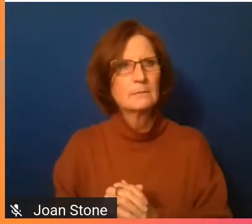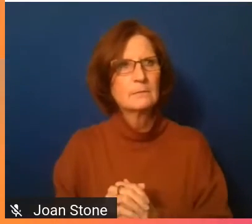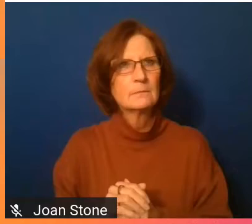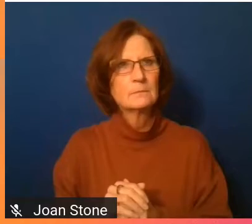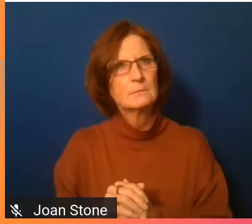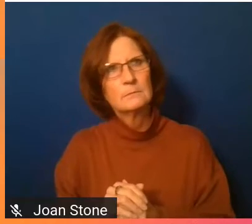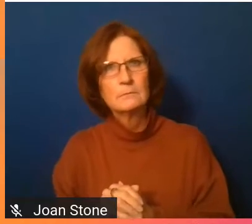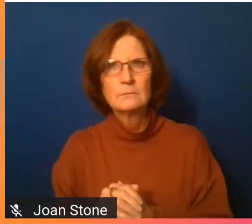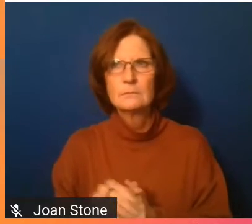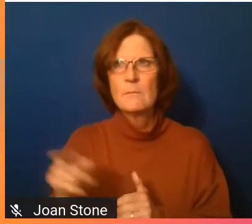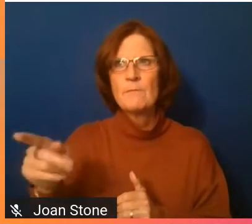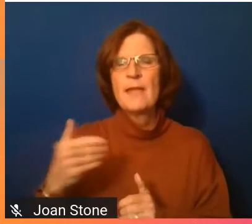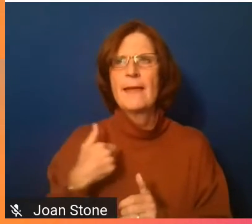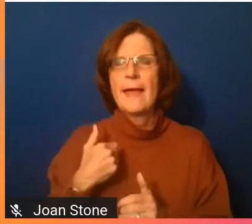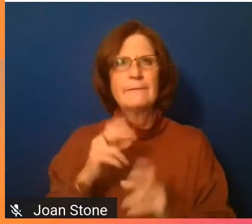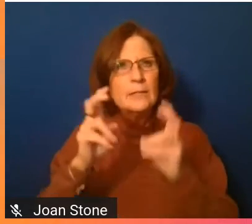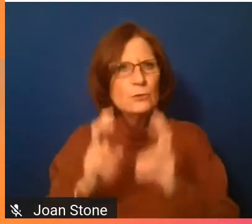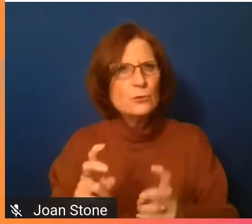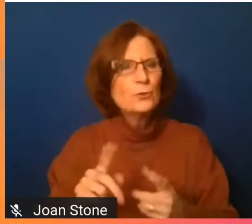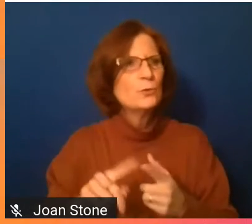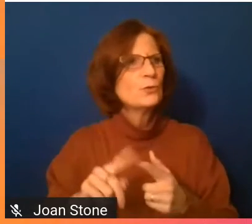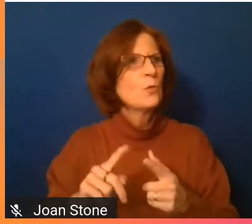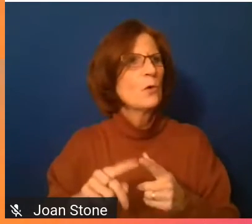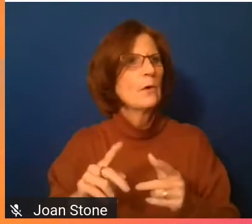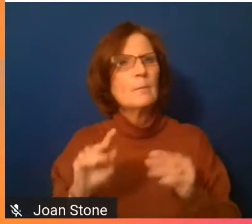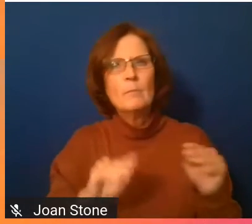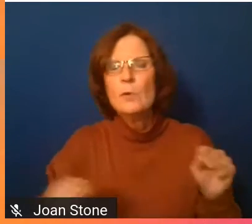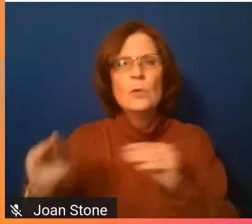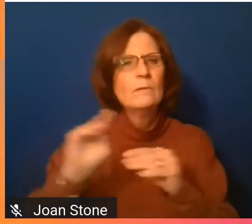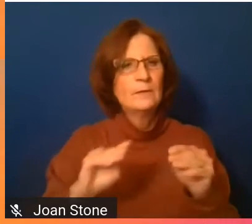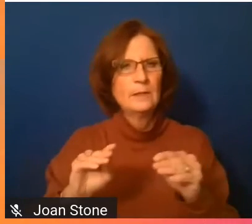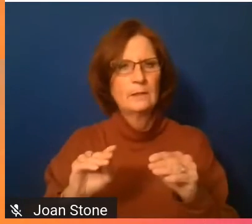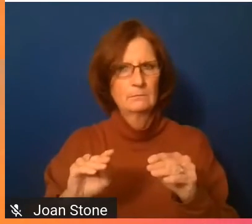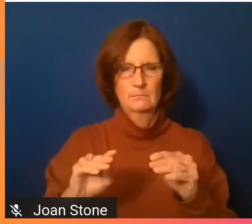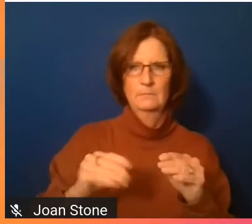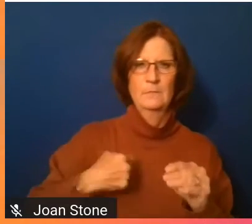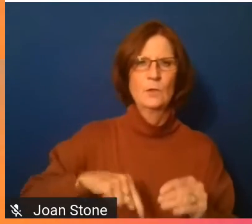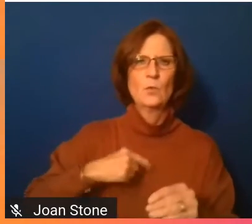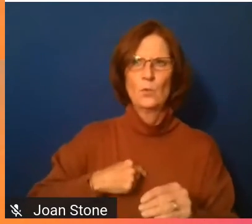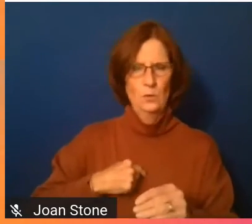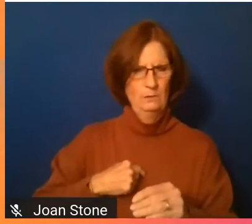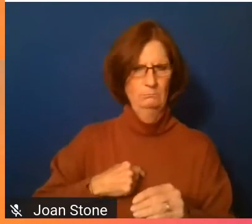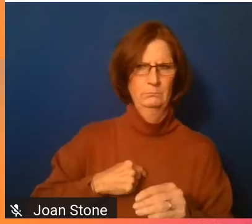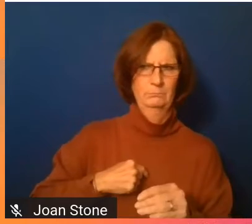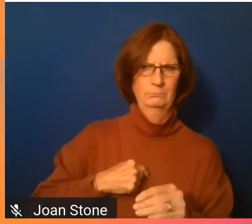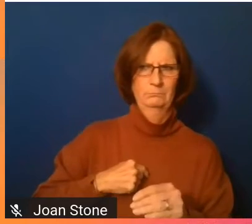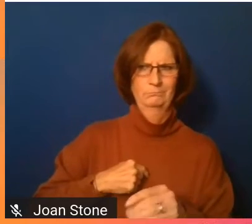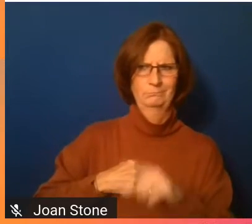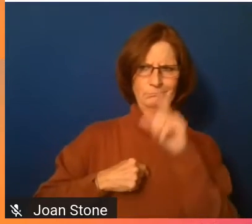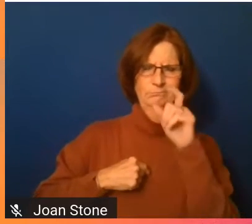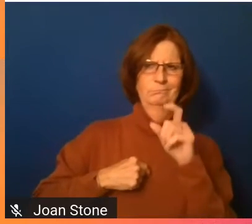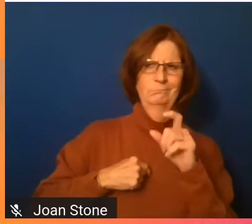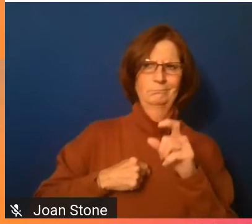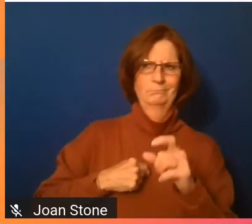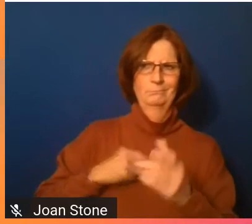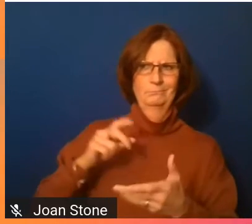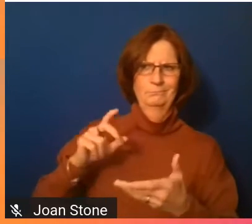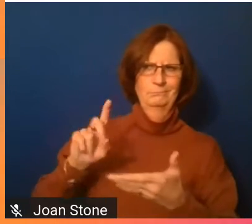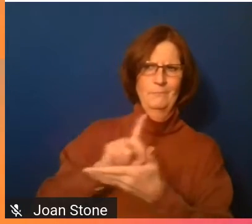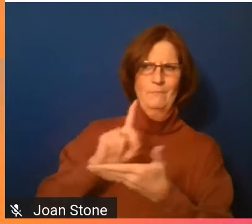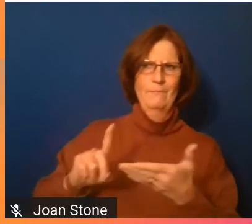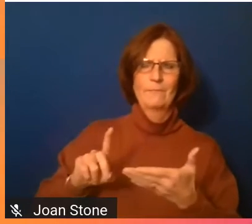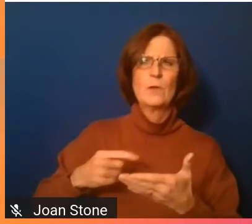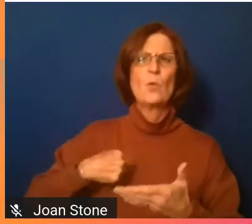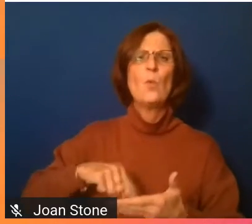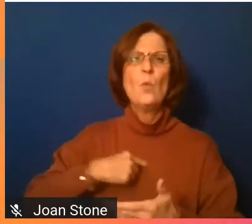having issues talking or moving, our prejudice against them could be that we think they